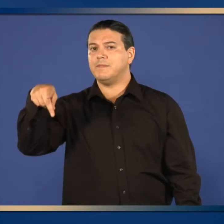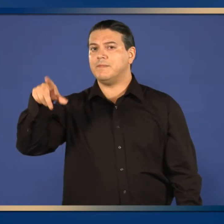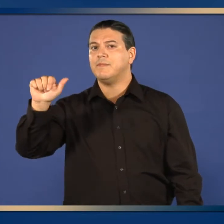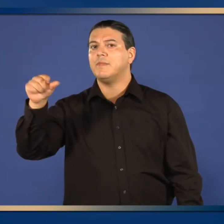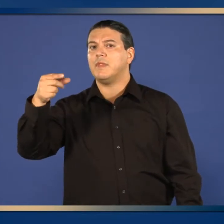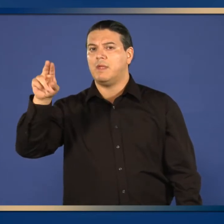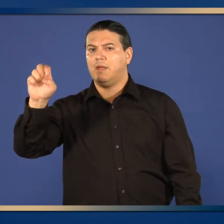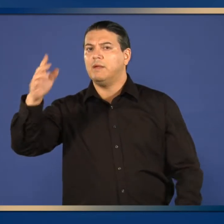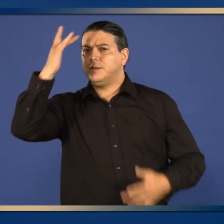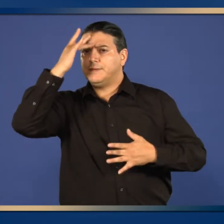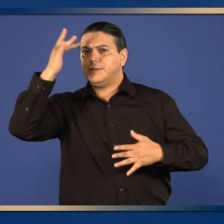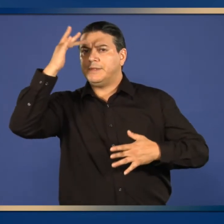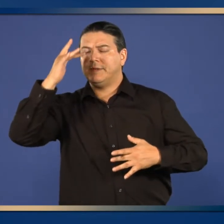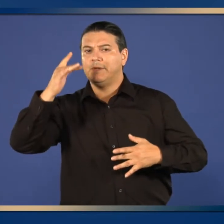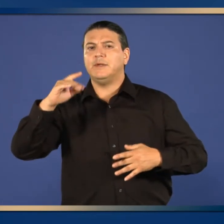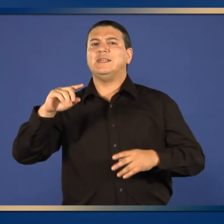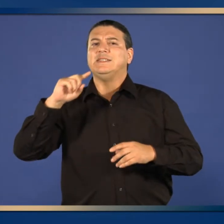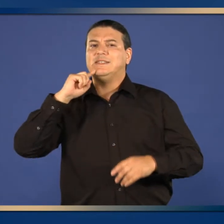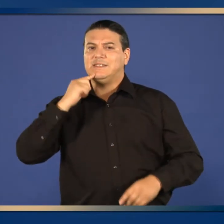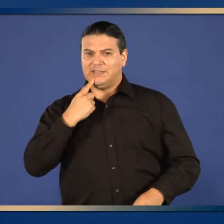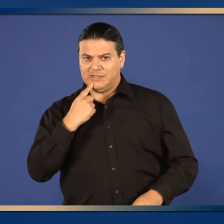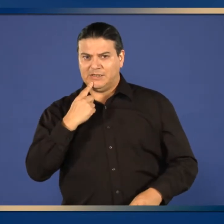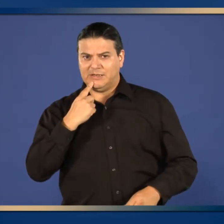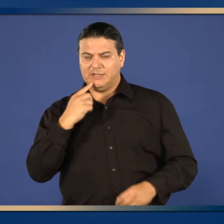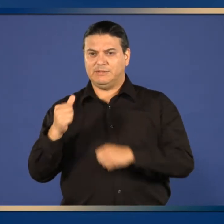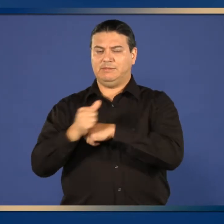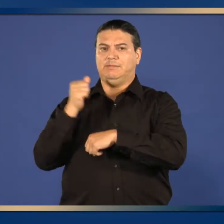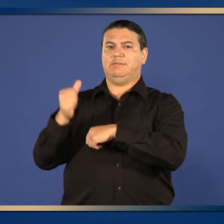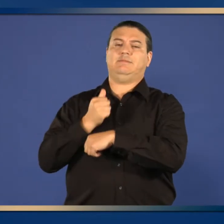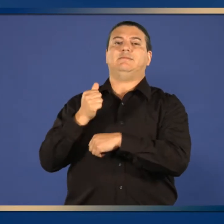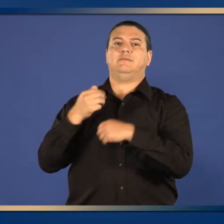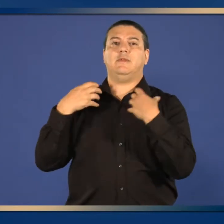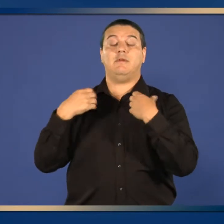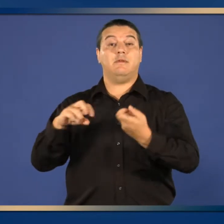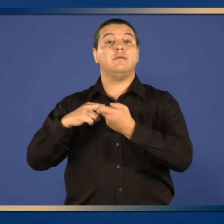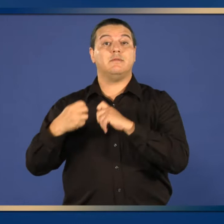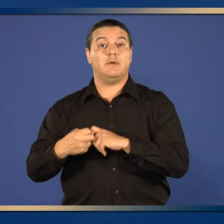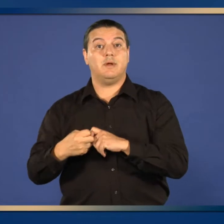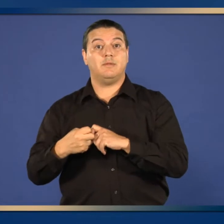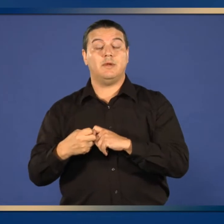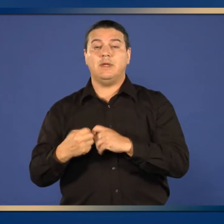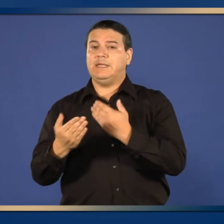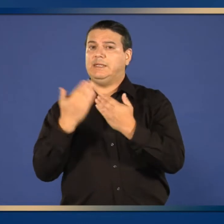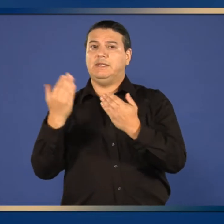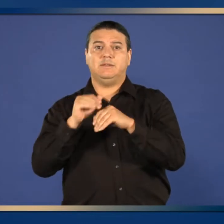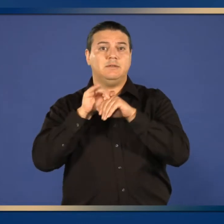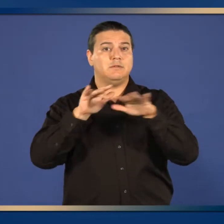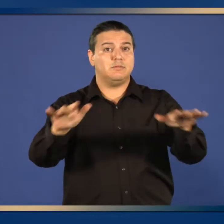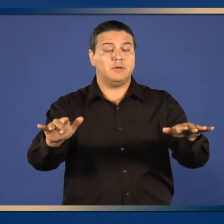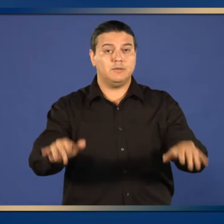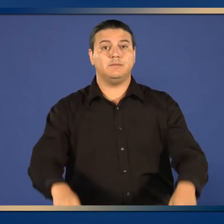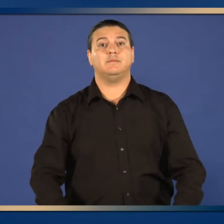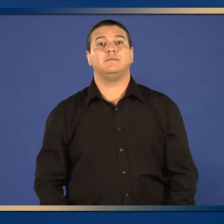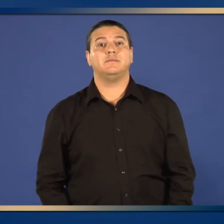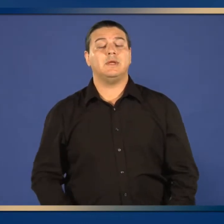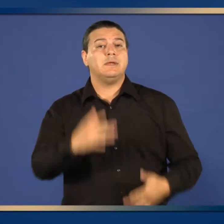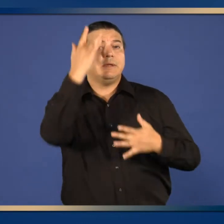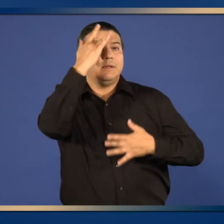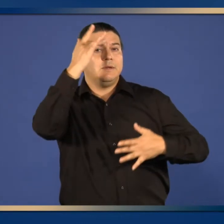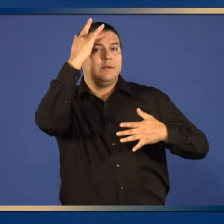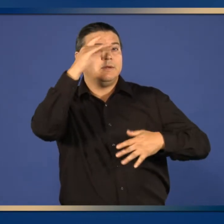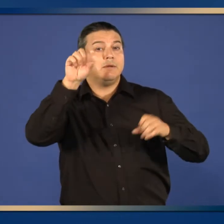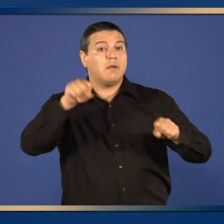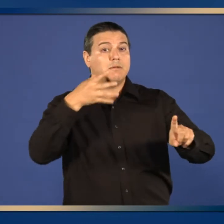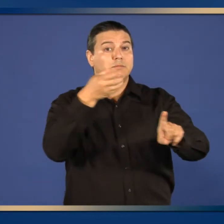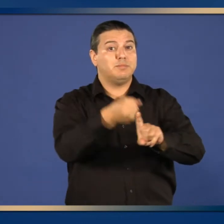Plague is a serious health threat that is very contagious. Plague can be infectious to humans